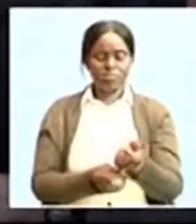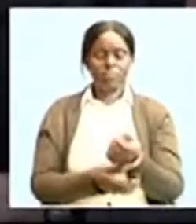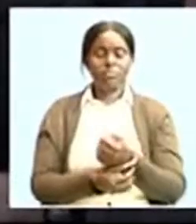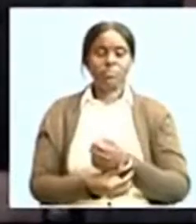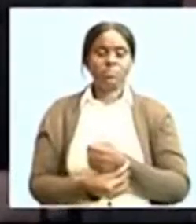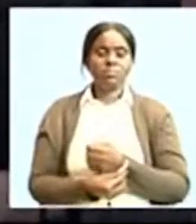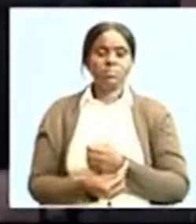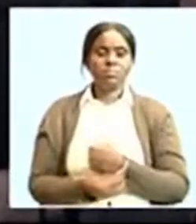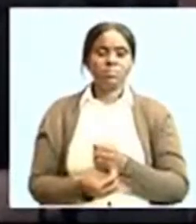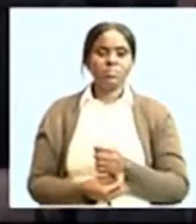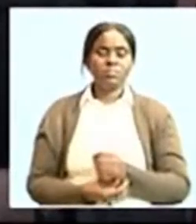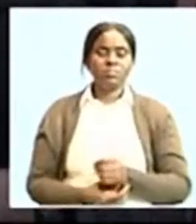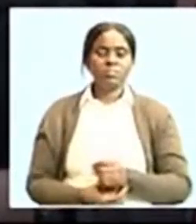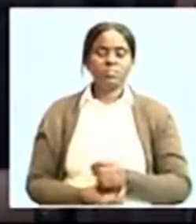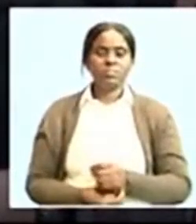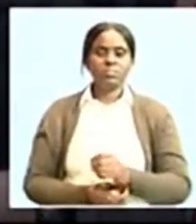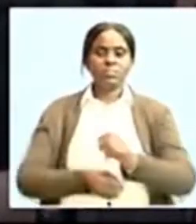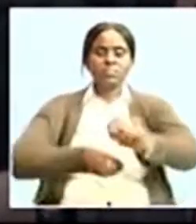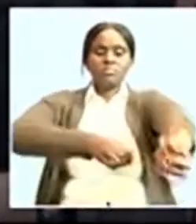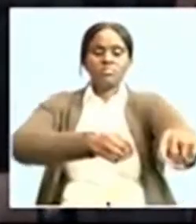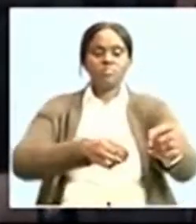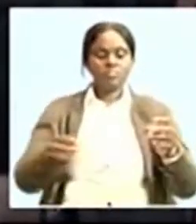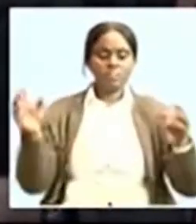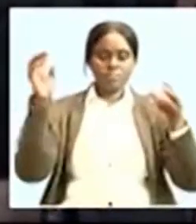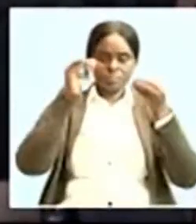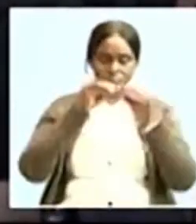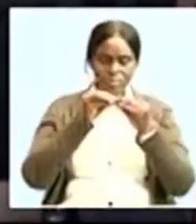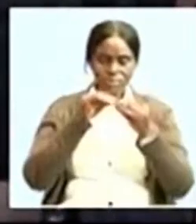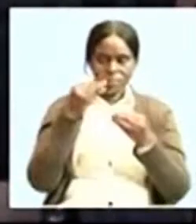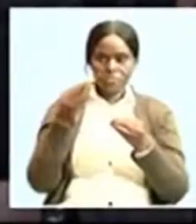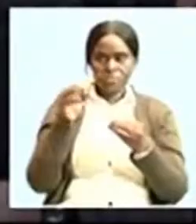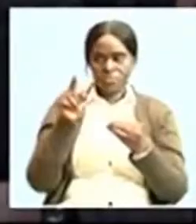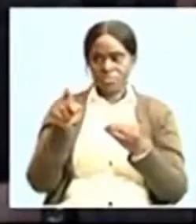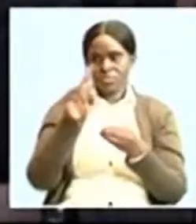give you. However, an addition of